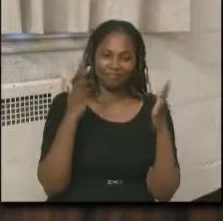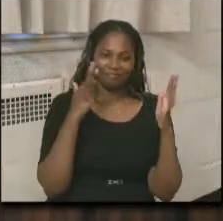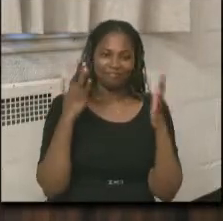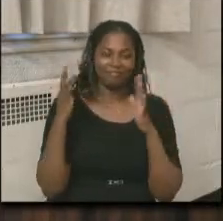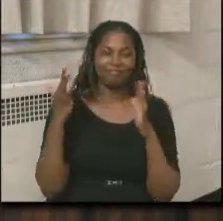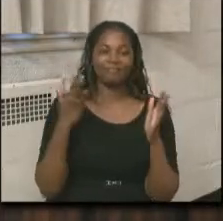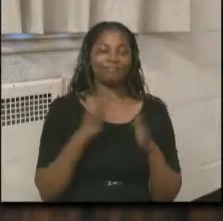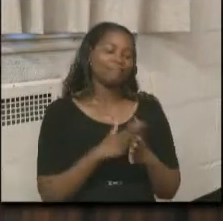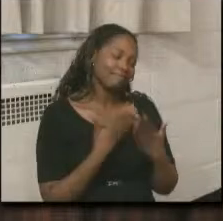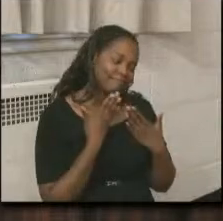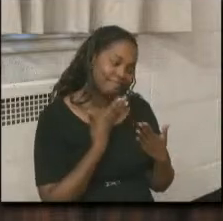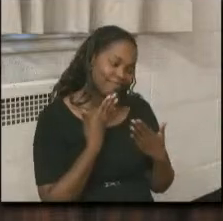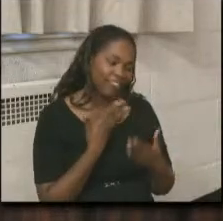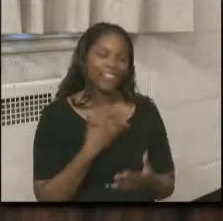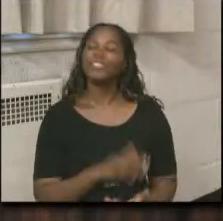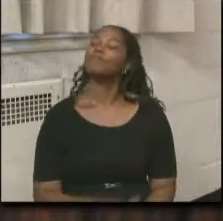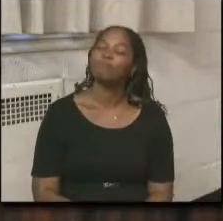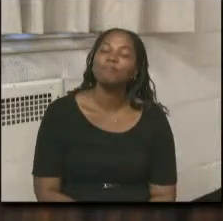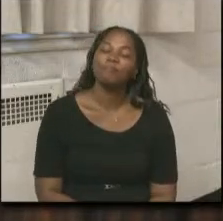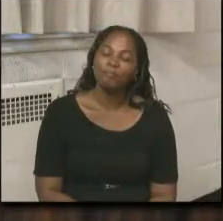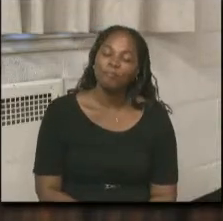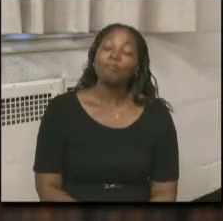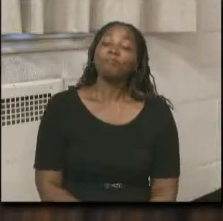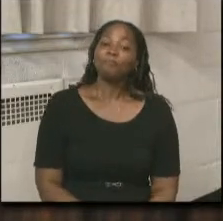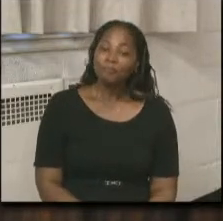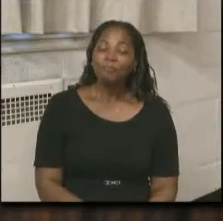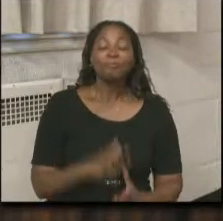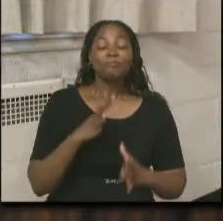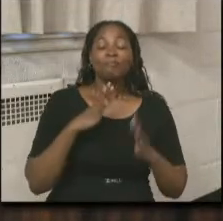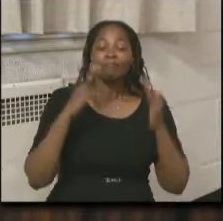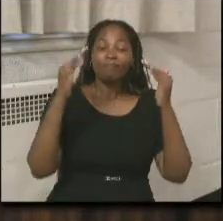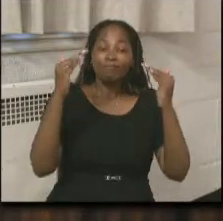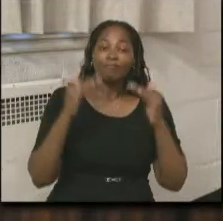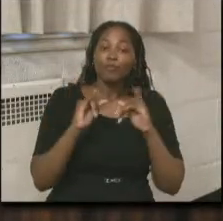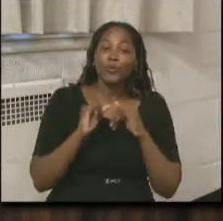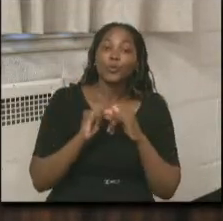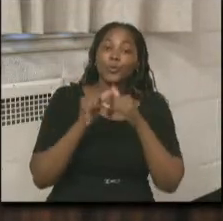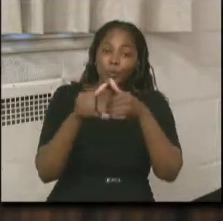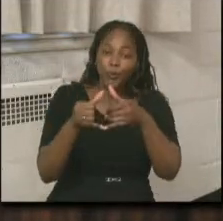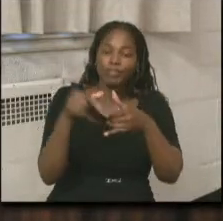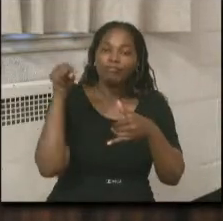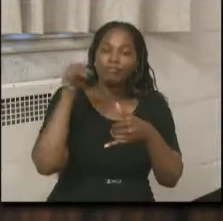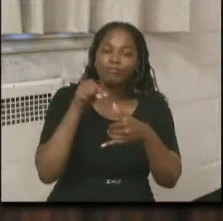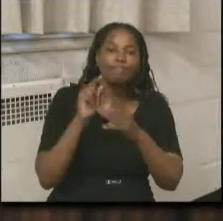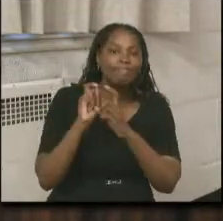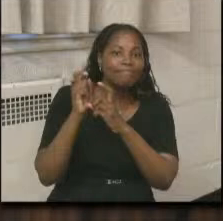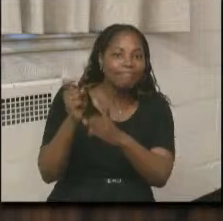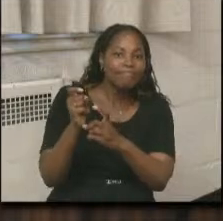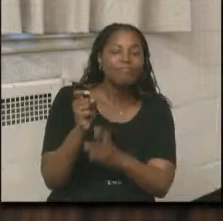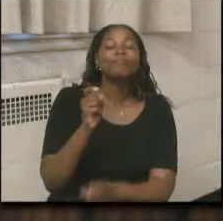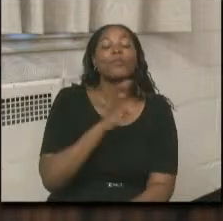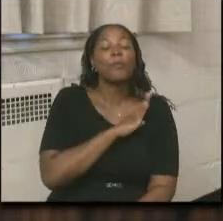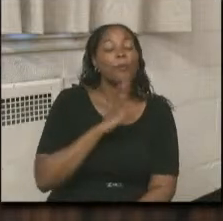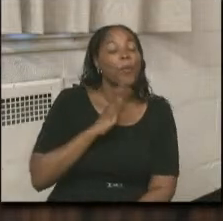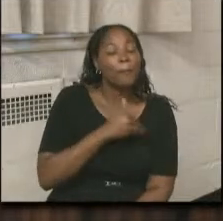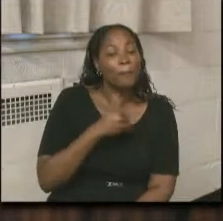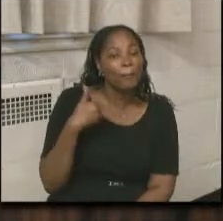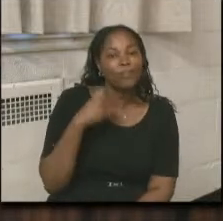thank you. All right, our next award is for our board member, Jocelyn